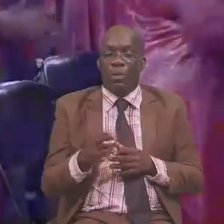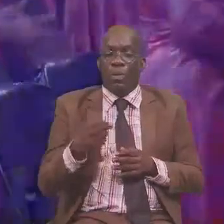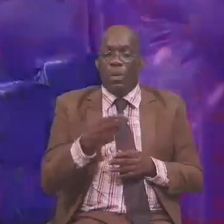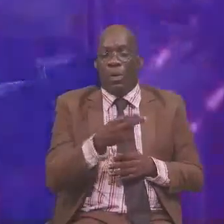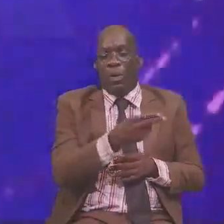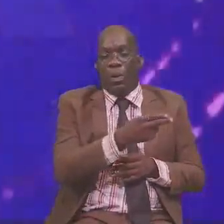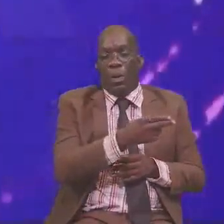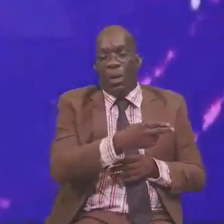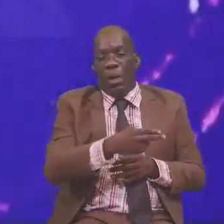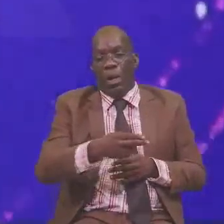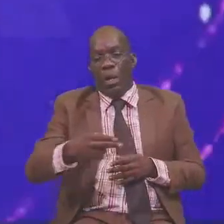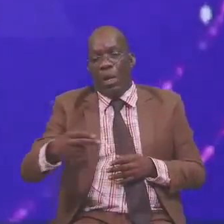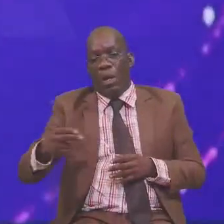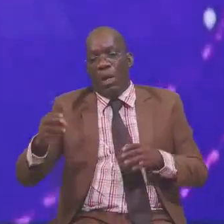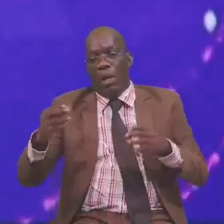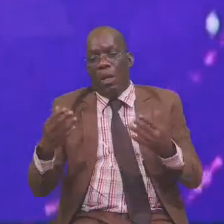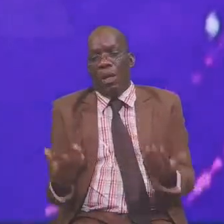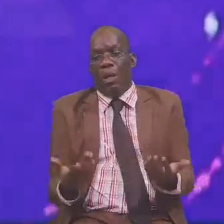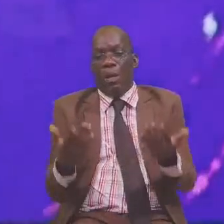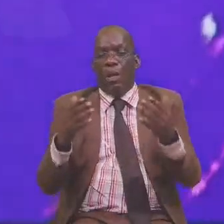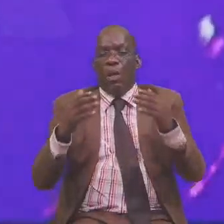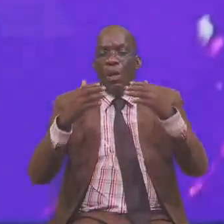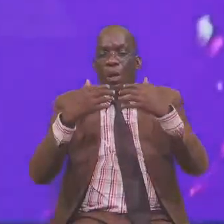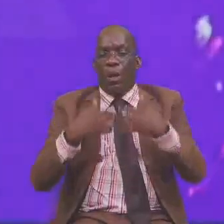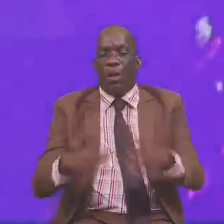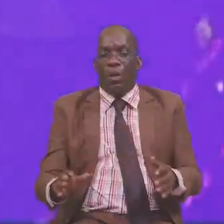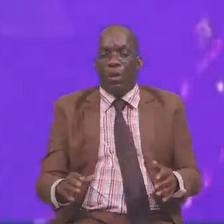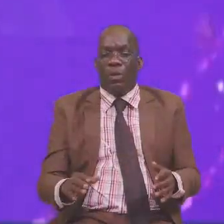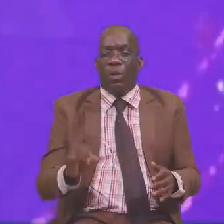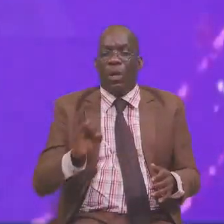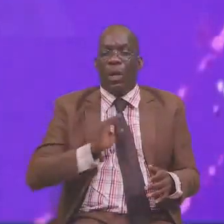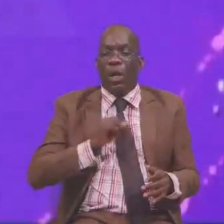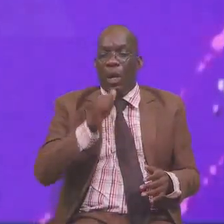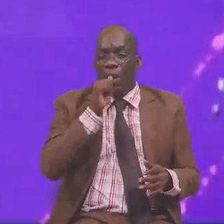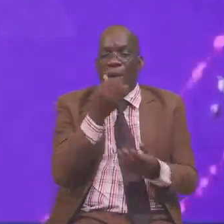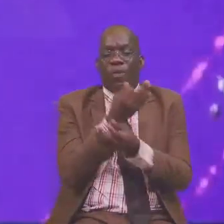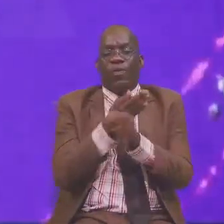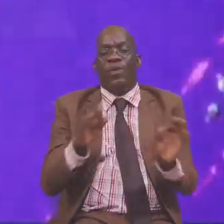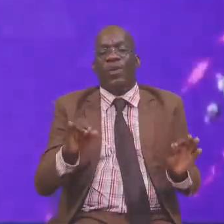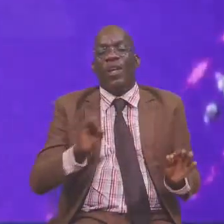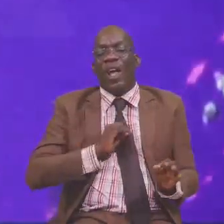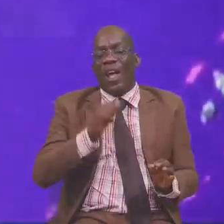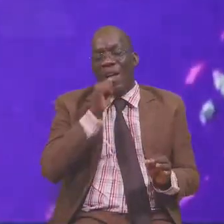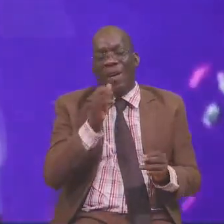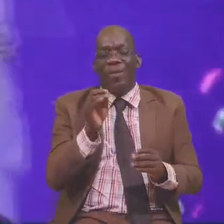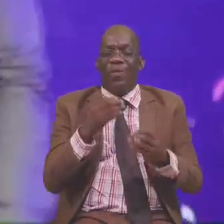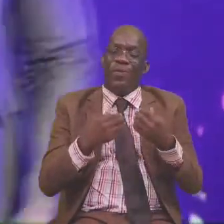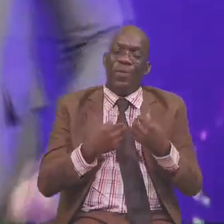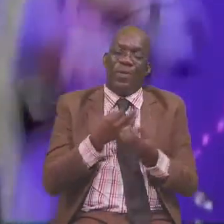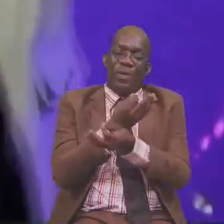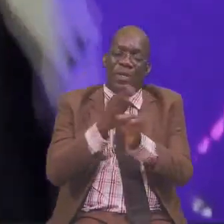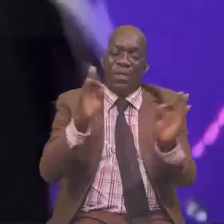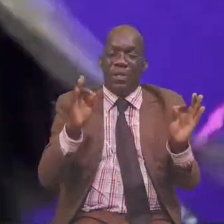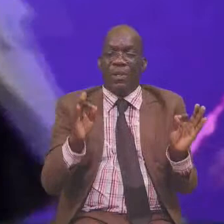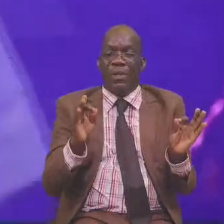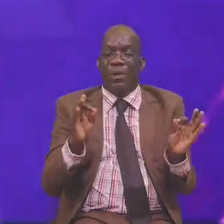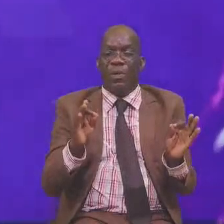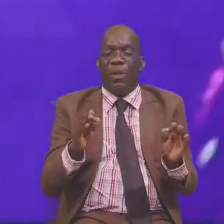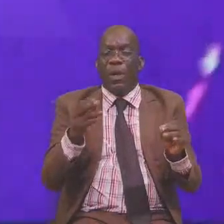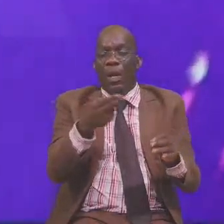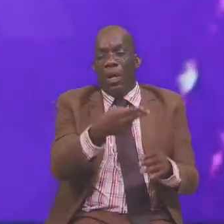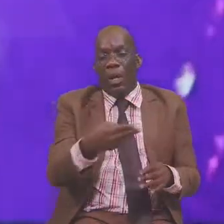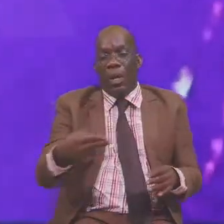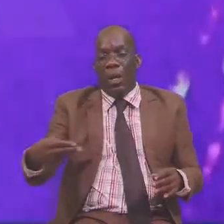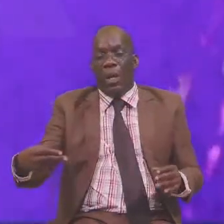Hell lost another one, I am free. Oh, I am free. Oh, I am free. Hell